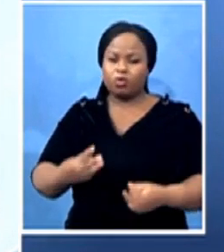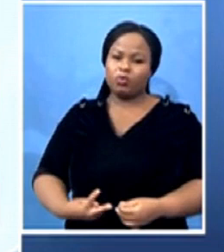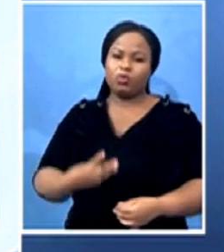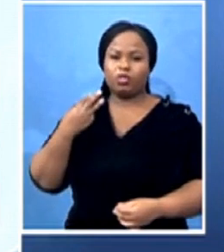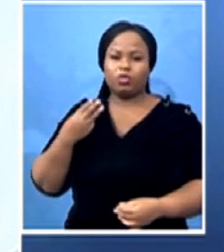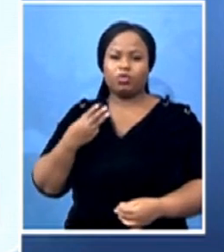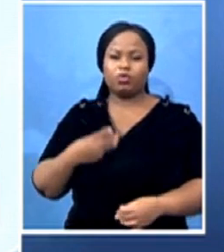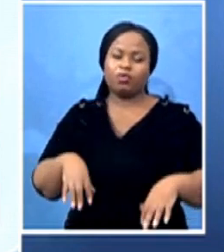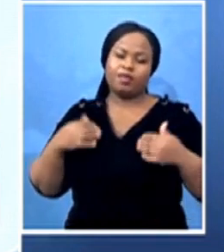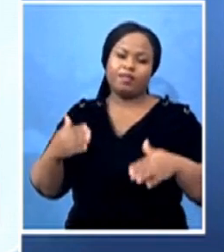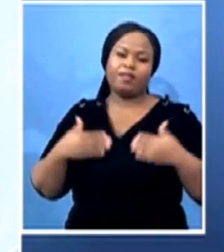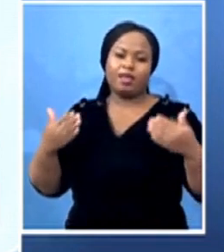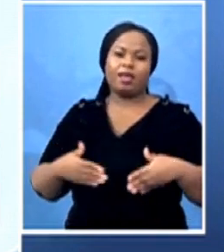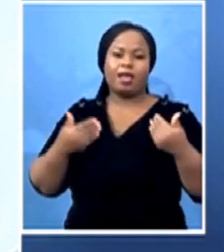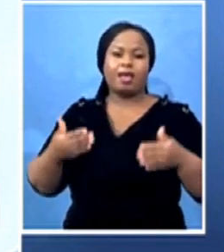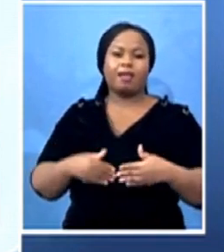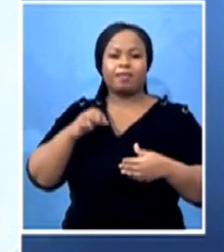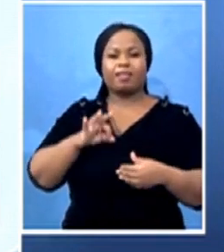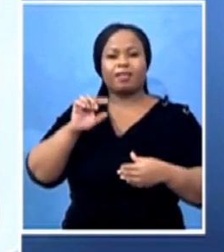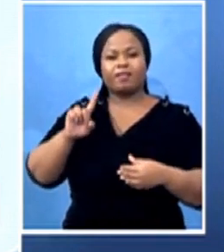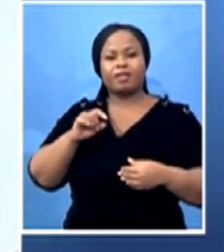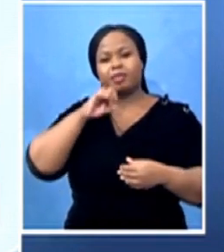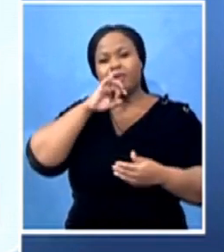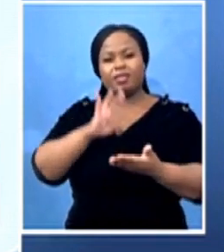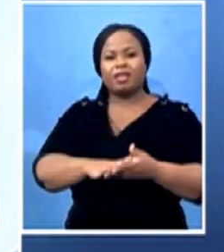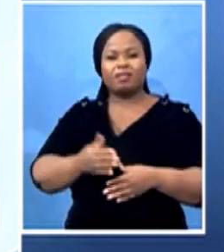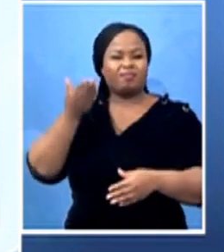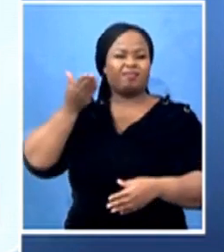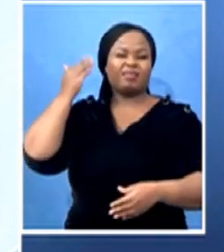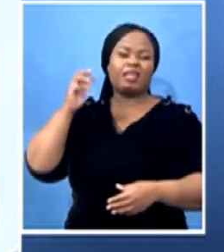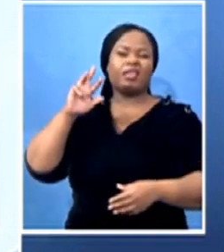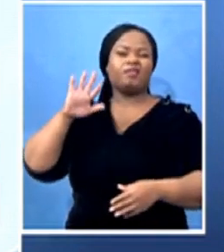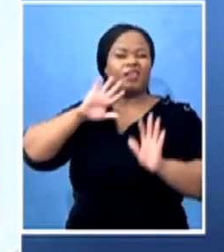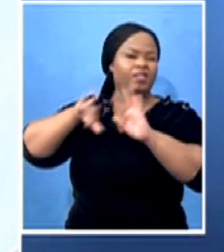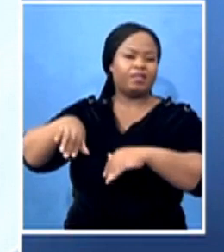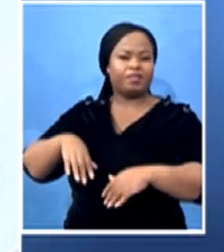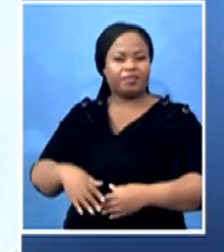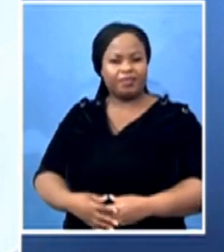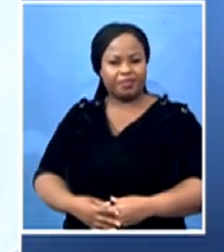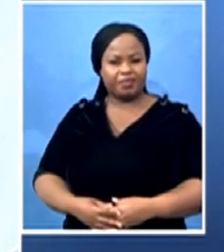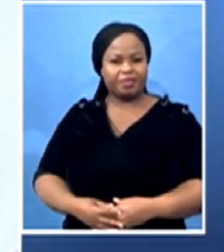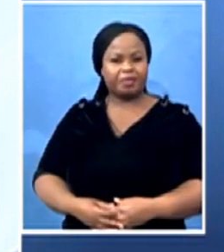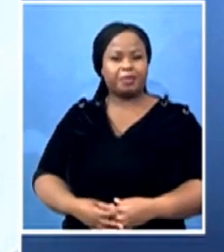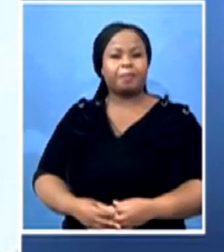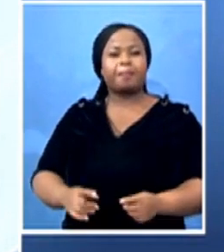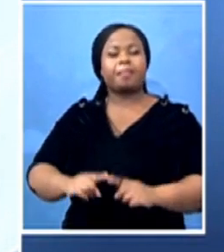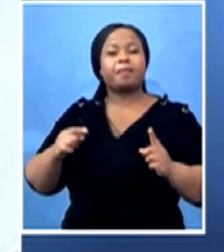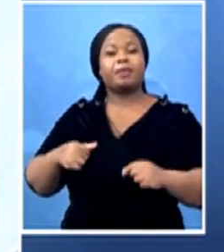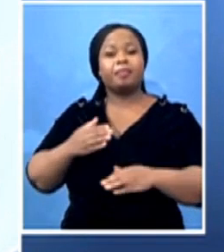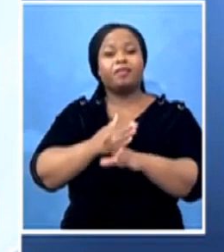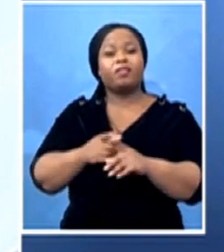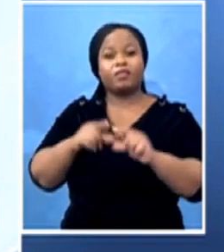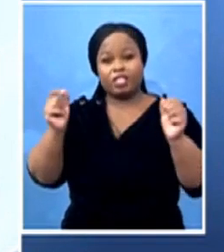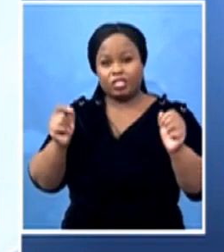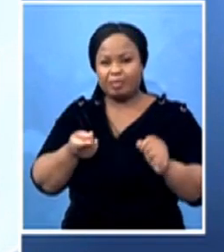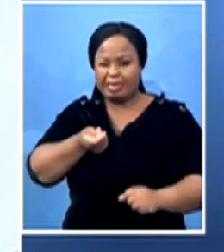birthday. Leave the 95 alone. But before I finish, my leader, there is a small committee that you